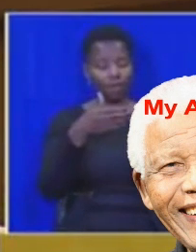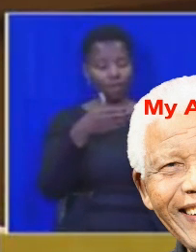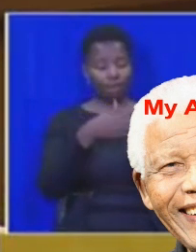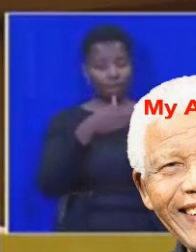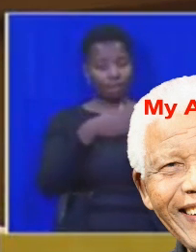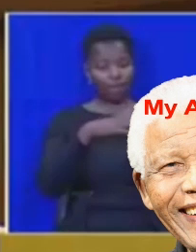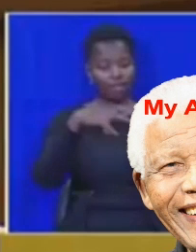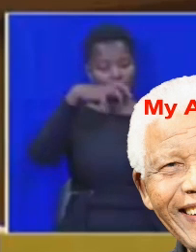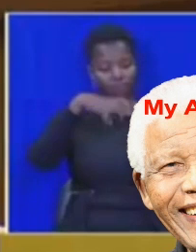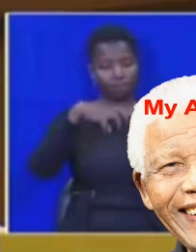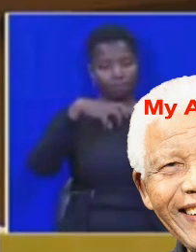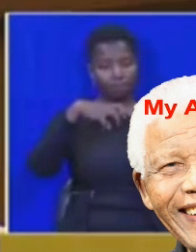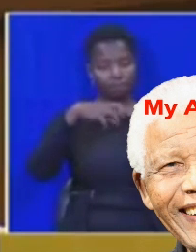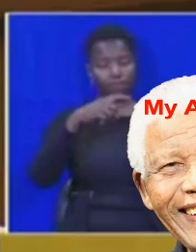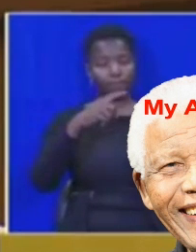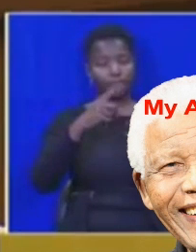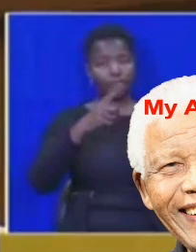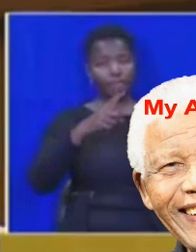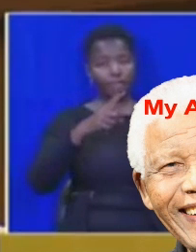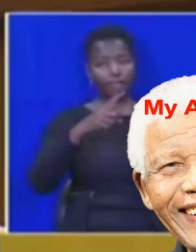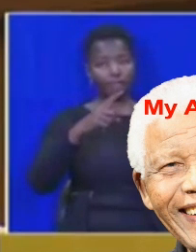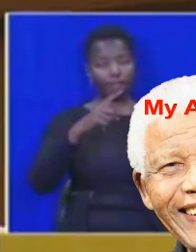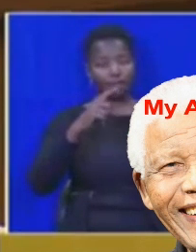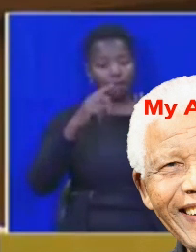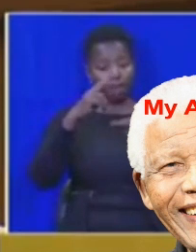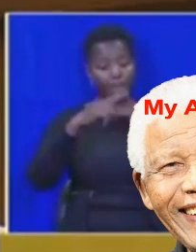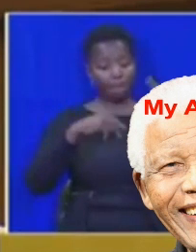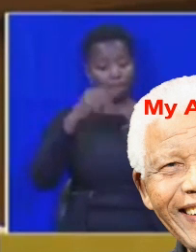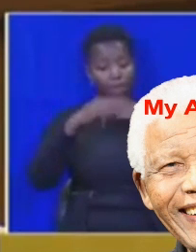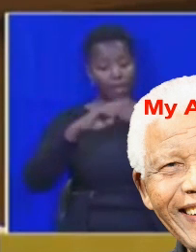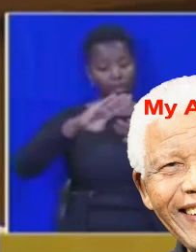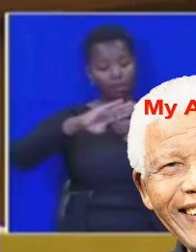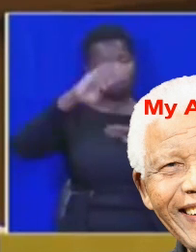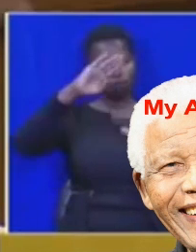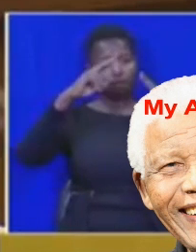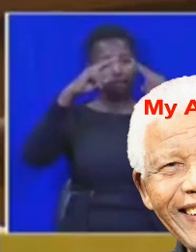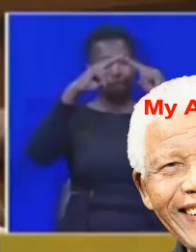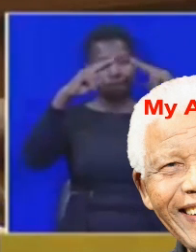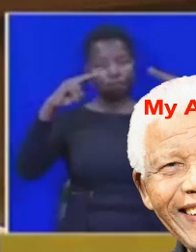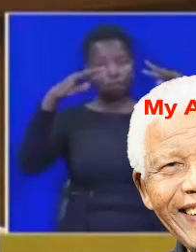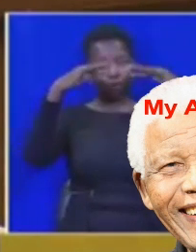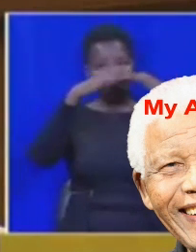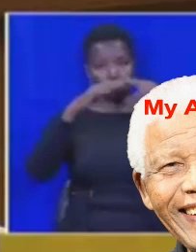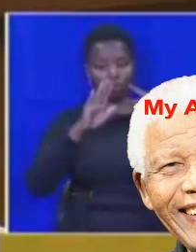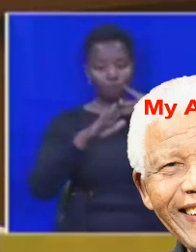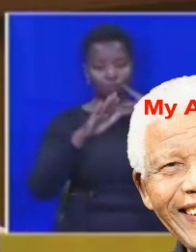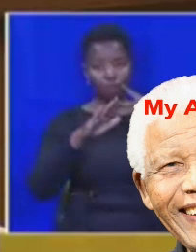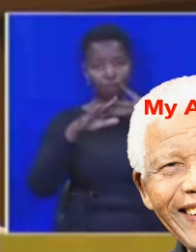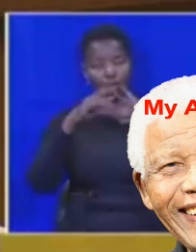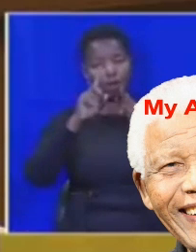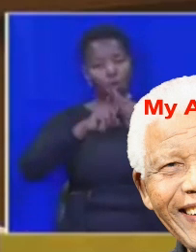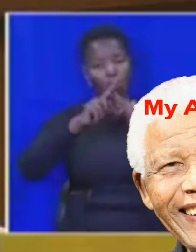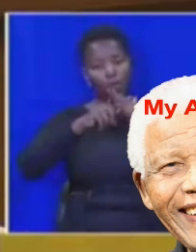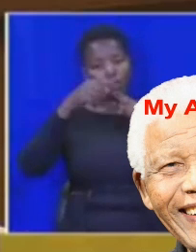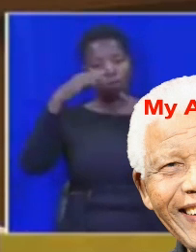was at the window level, at the roof level. Second one at the window level. The third one,